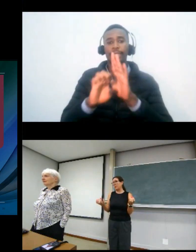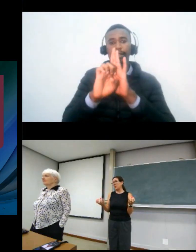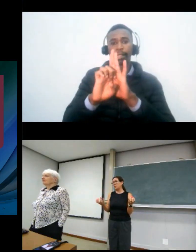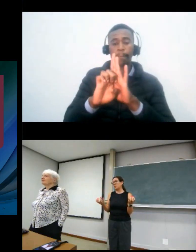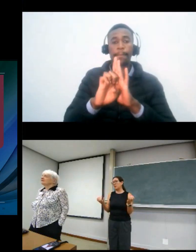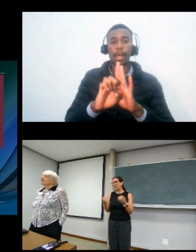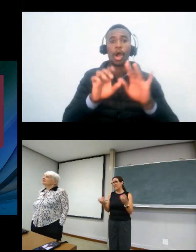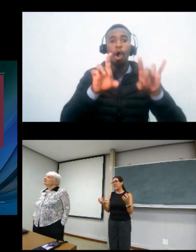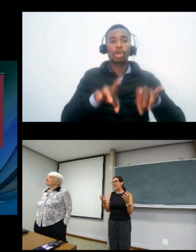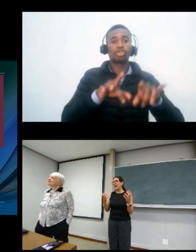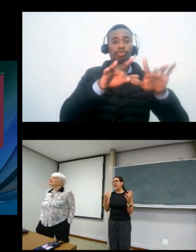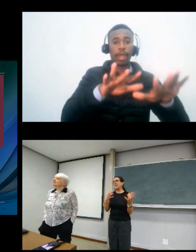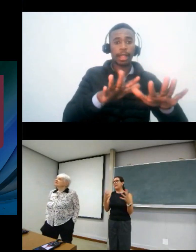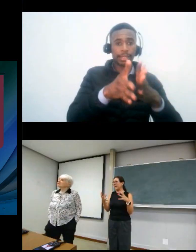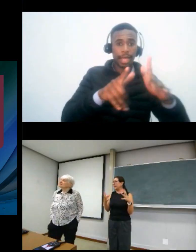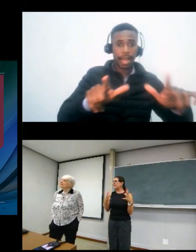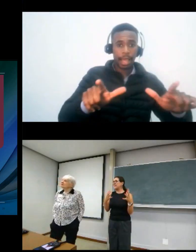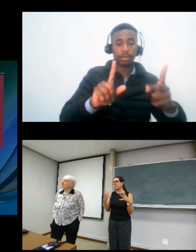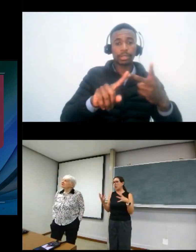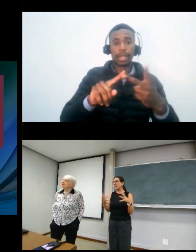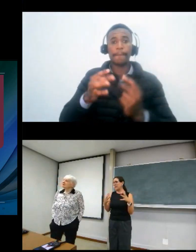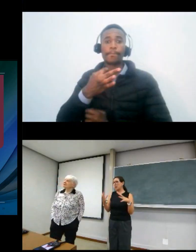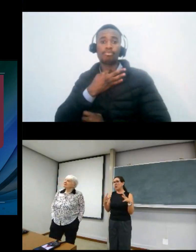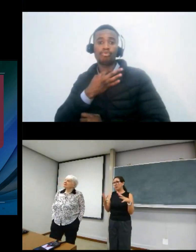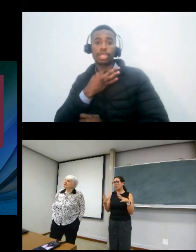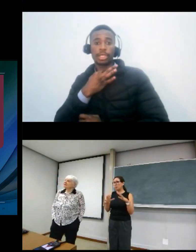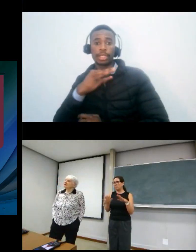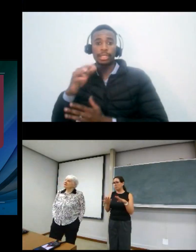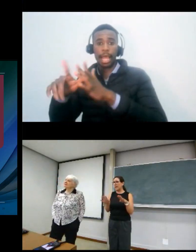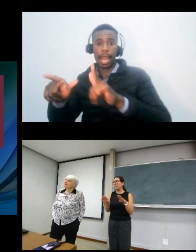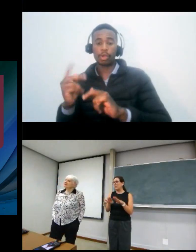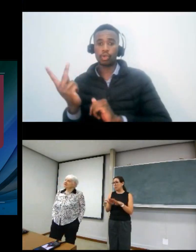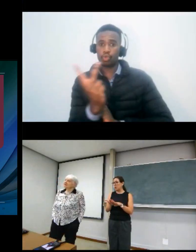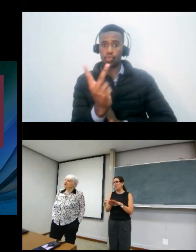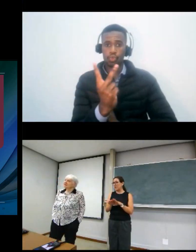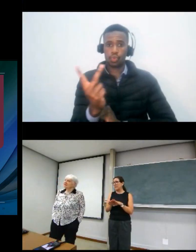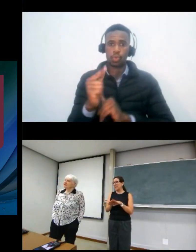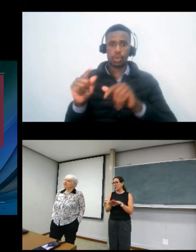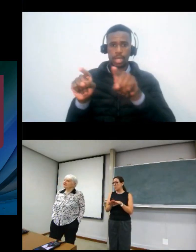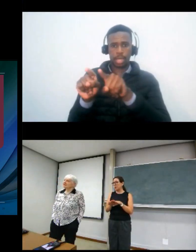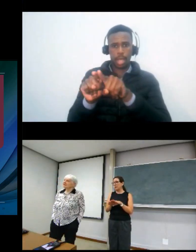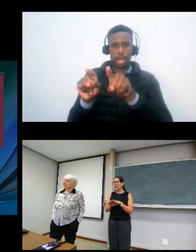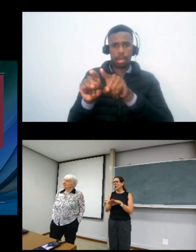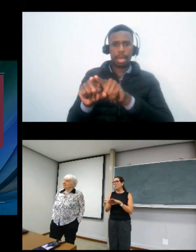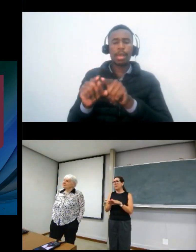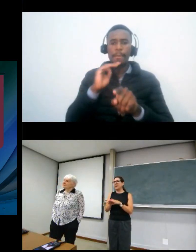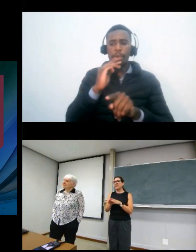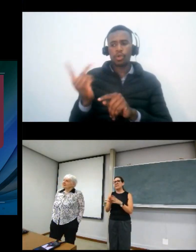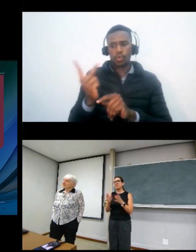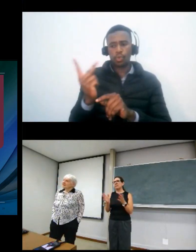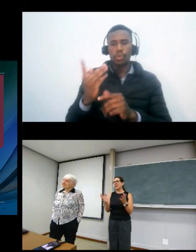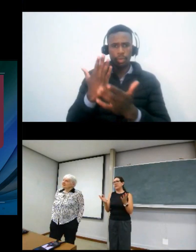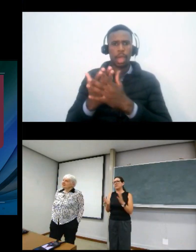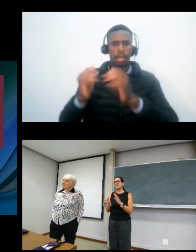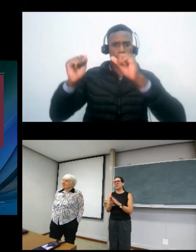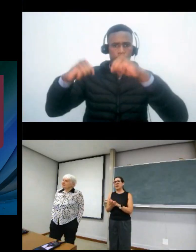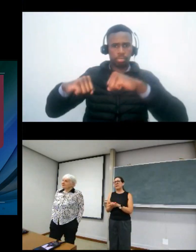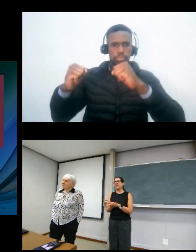Australian Sign Language are related, and they, in some contexts, can be mutually intelligible,